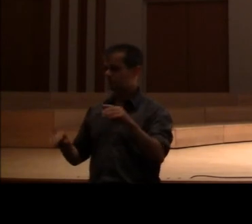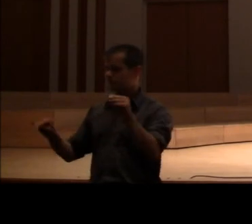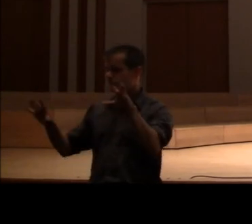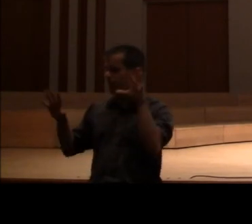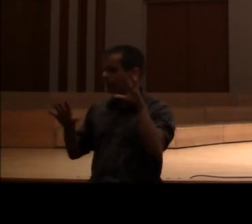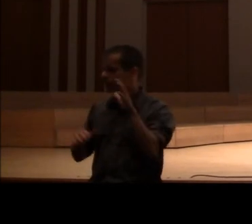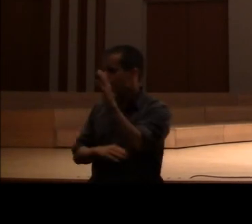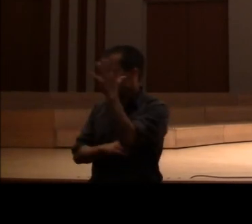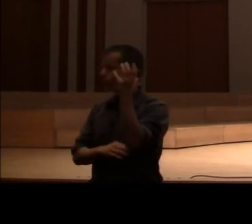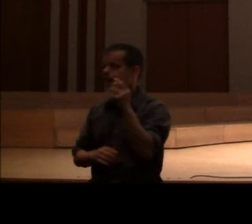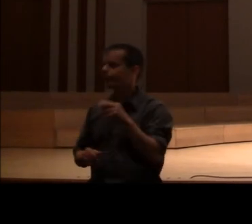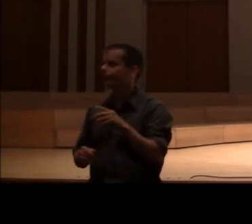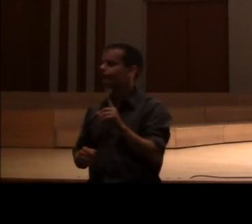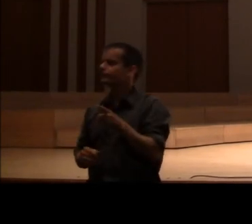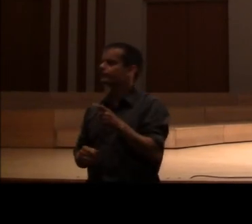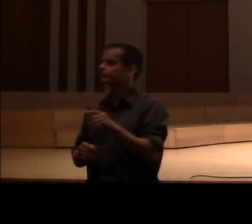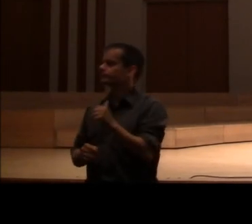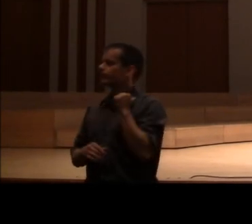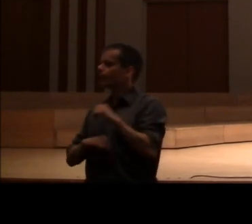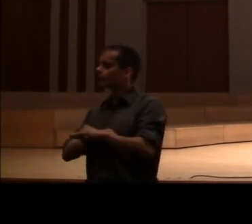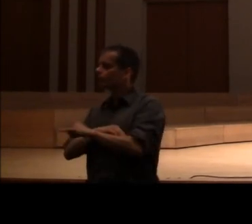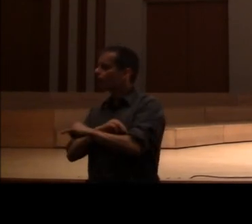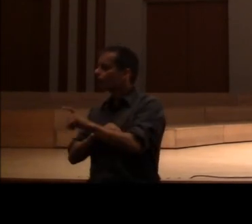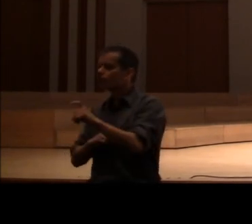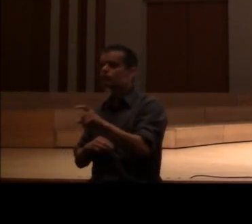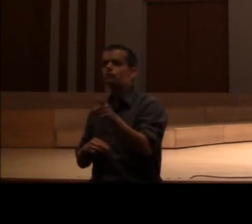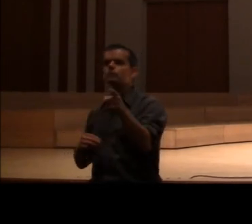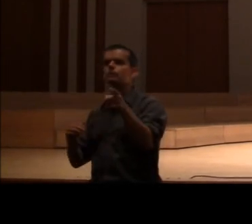or is it in someone's backyard?